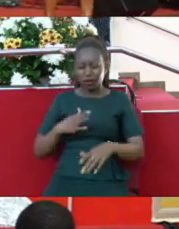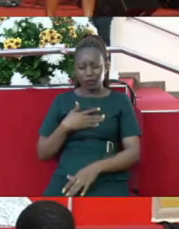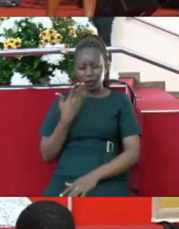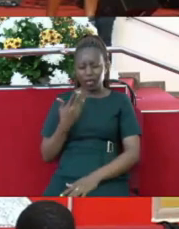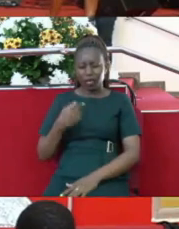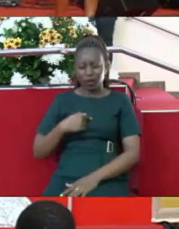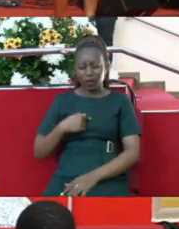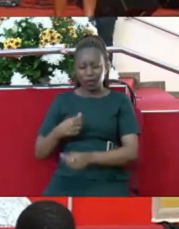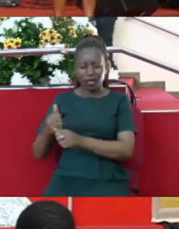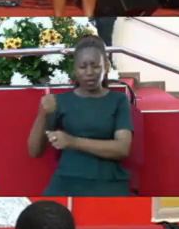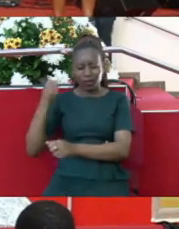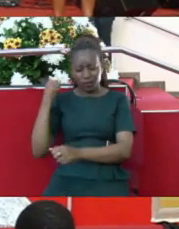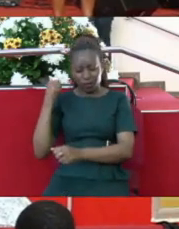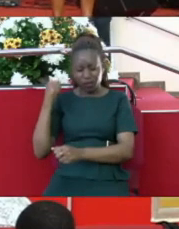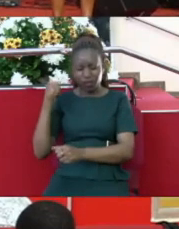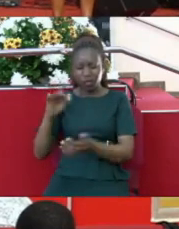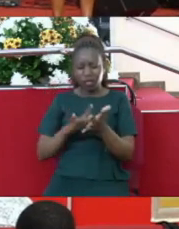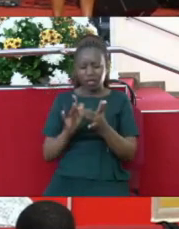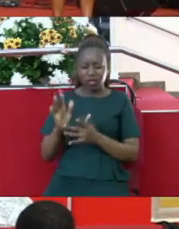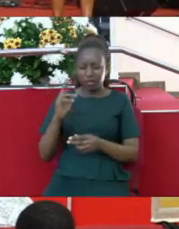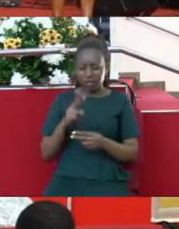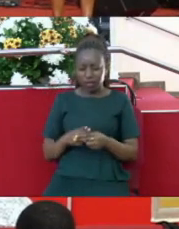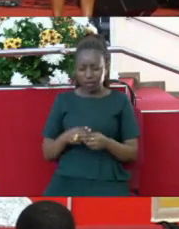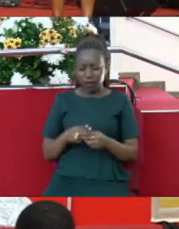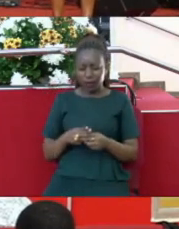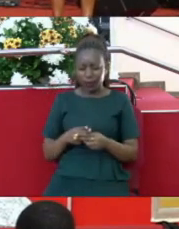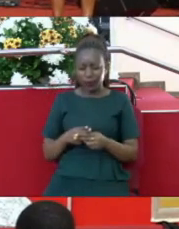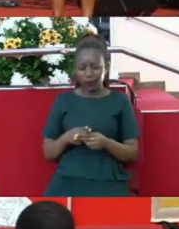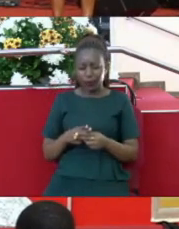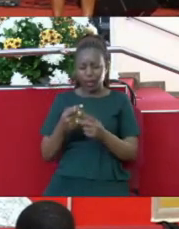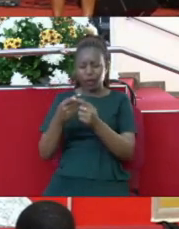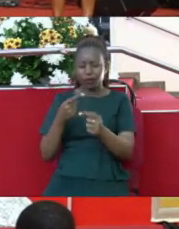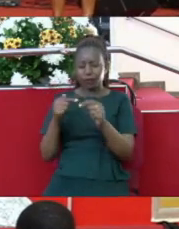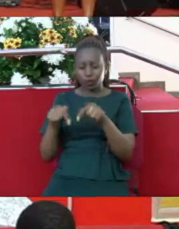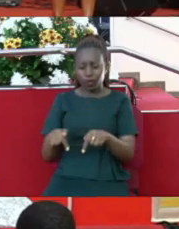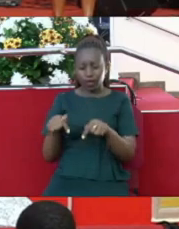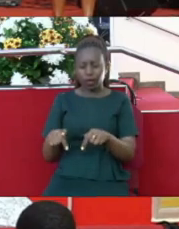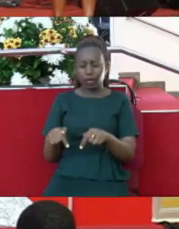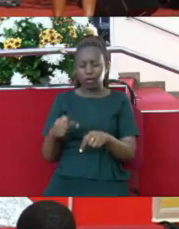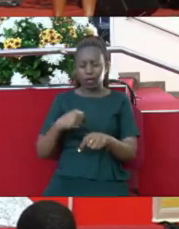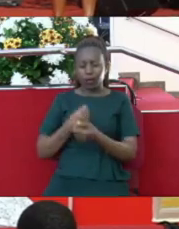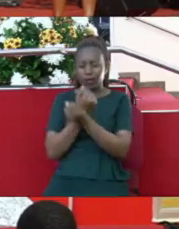right now. Nakataa leo. In Jesus' name. Katika jina la Yesu. And from today. Kutoka leo. I am